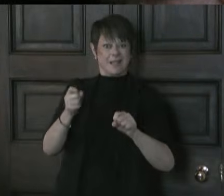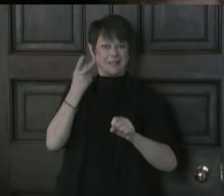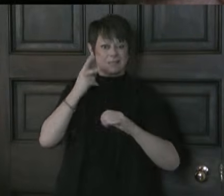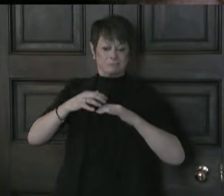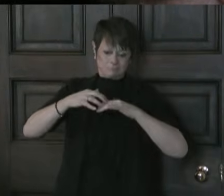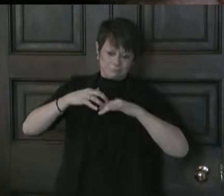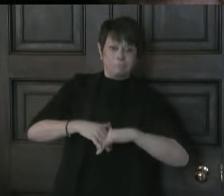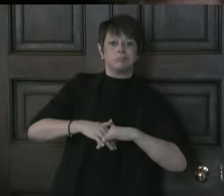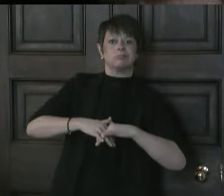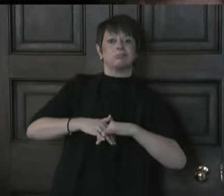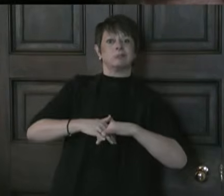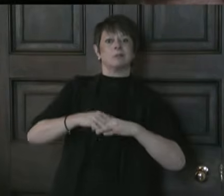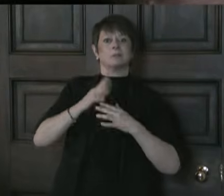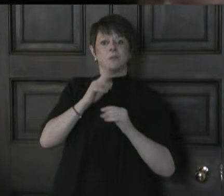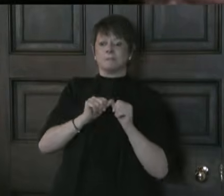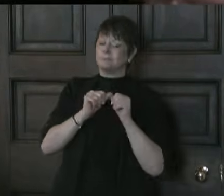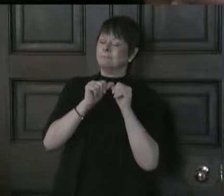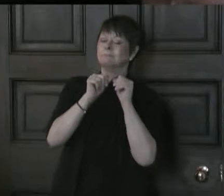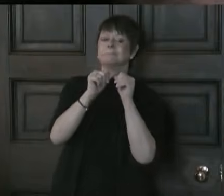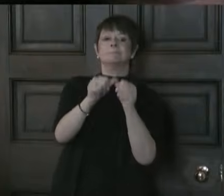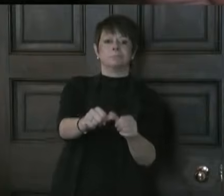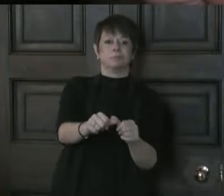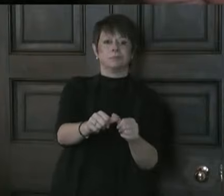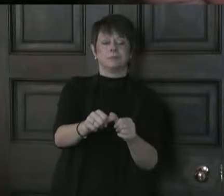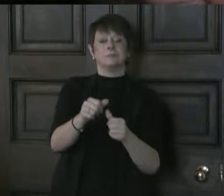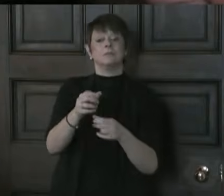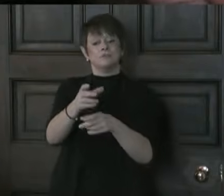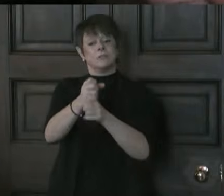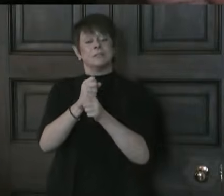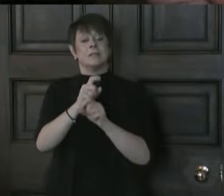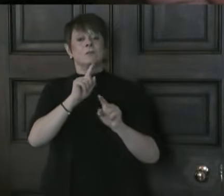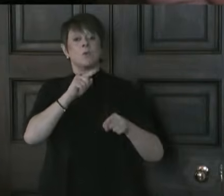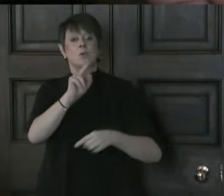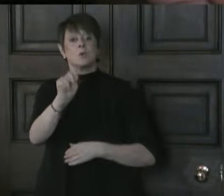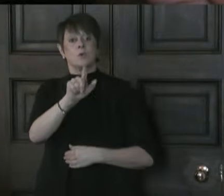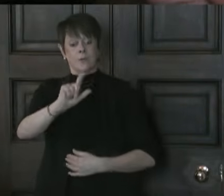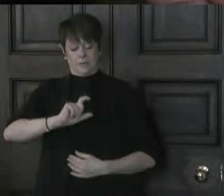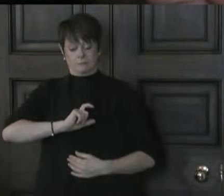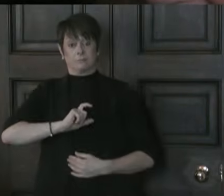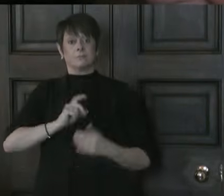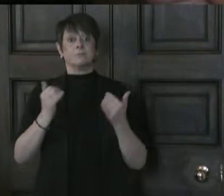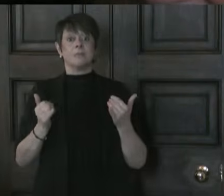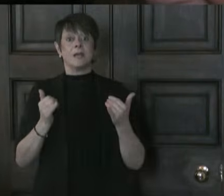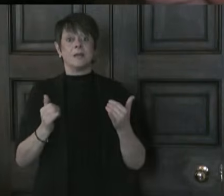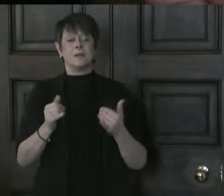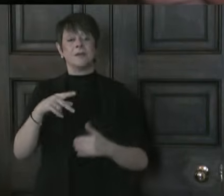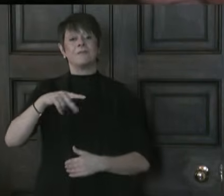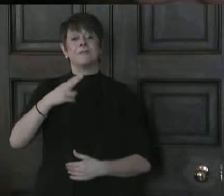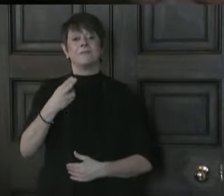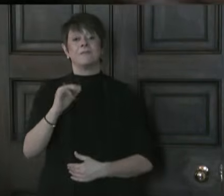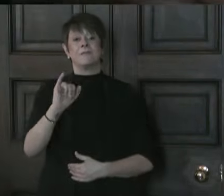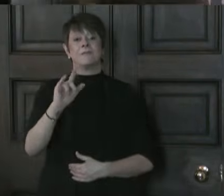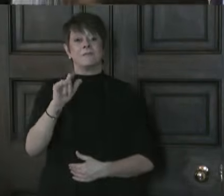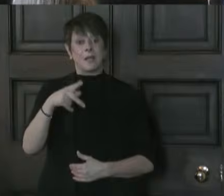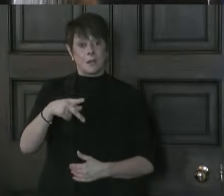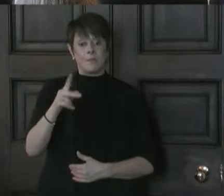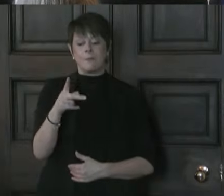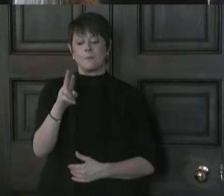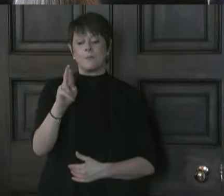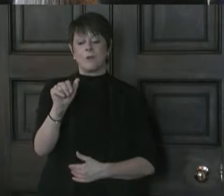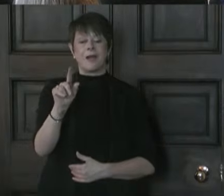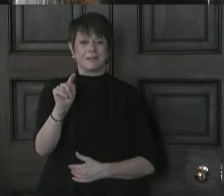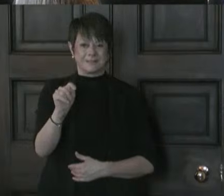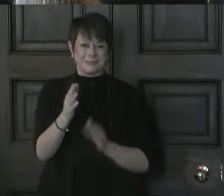for generations to come. To receive the Order of Newfoundland and Labrador, Philip Pratt.